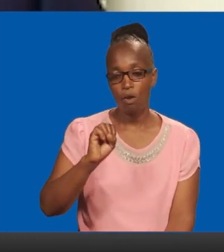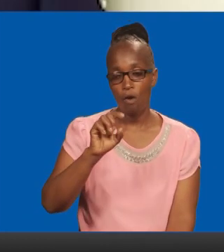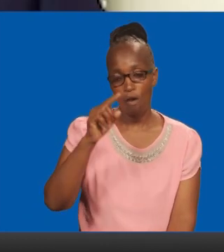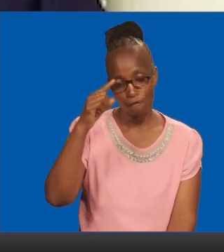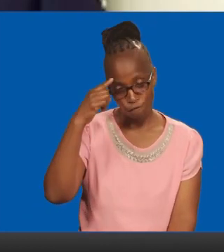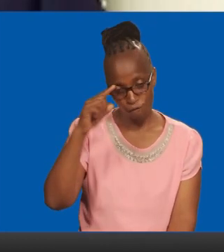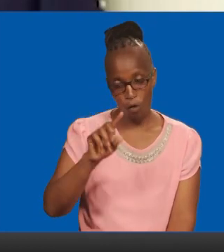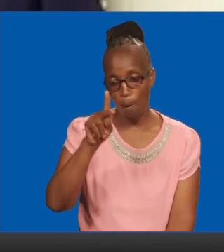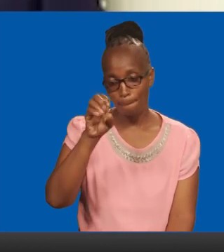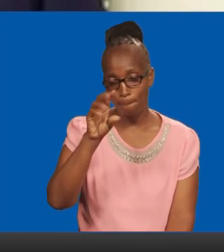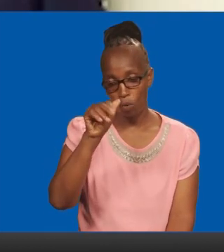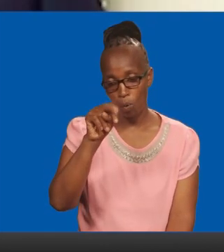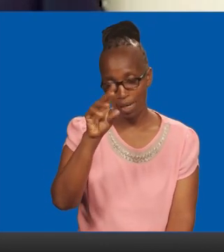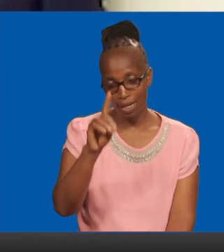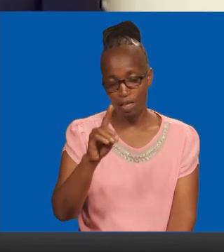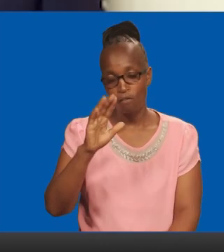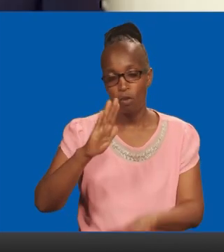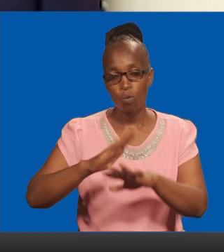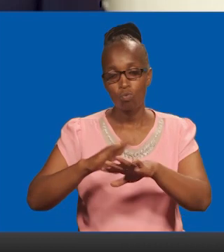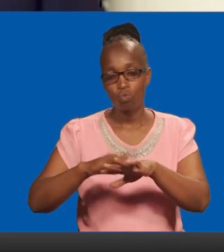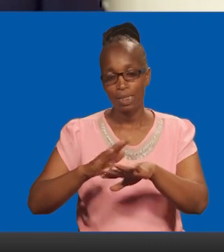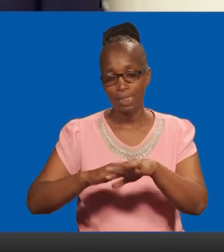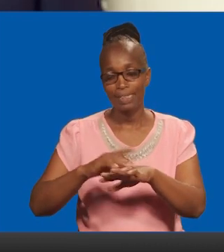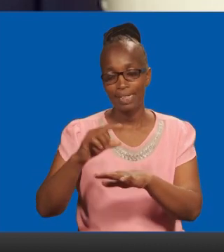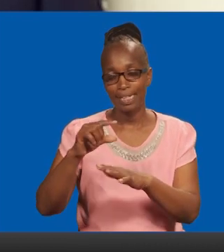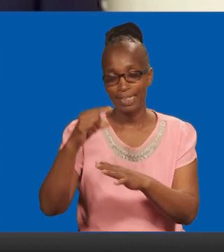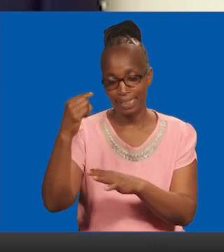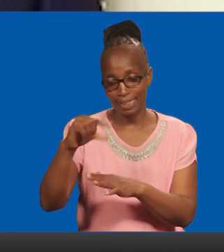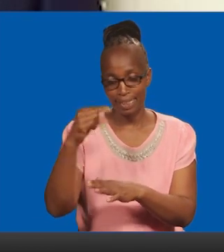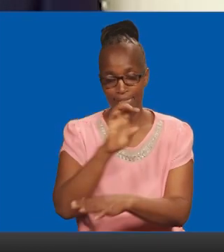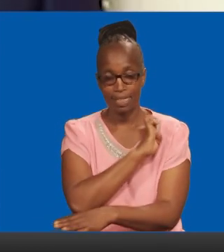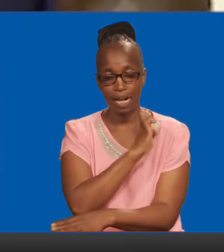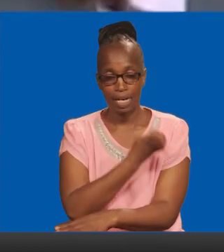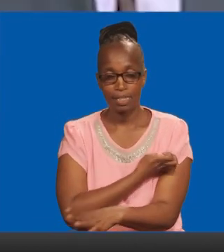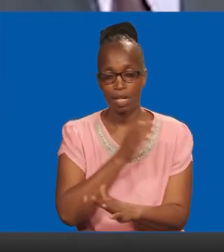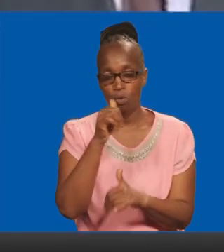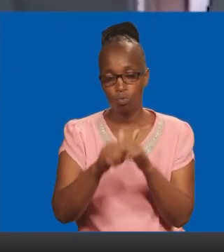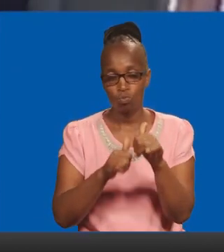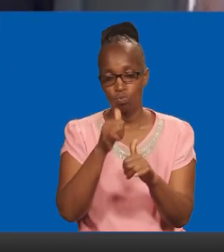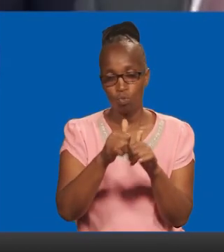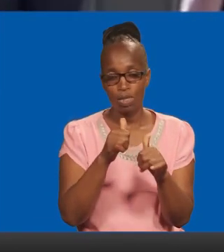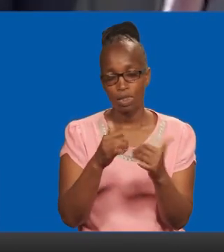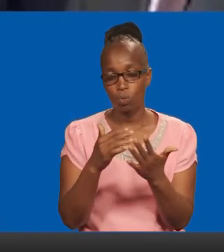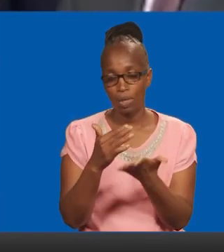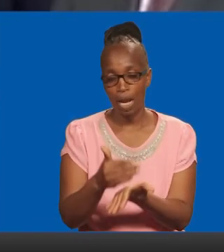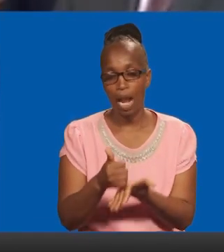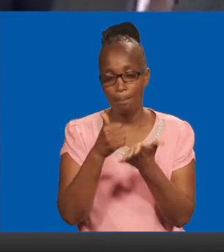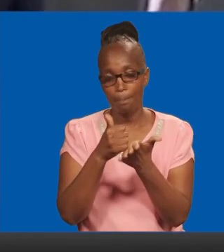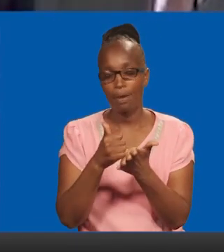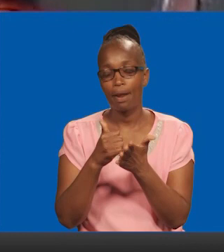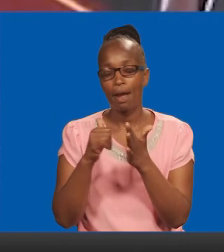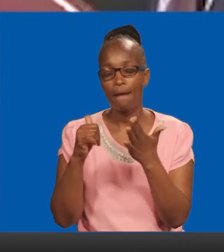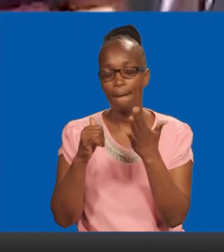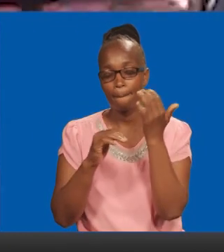kwa mwenzake wa Poland Duda katika nyanja za uzalishaji wa kawi safi green energy ili kuafikia kiwango kikubwa cha